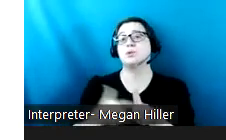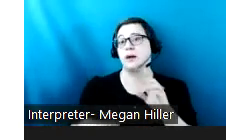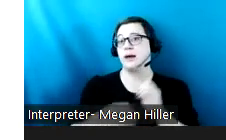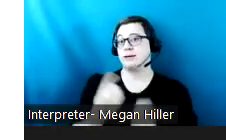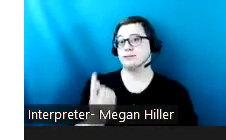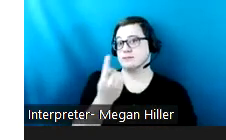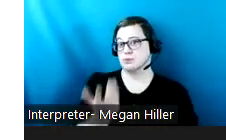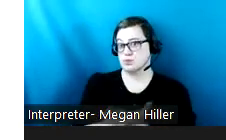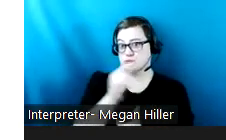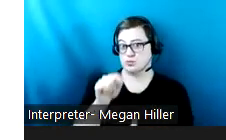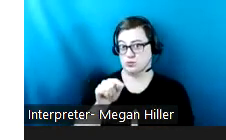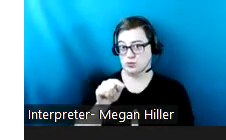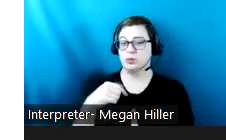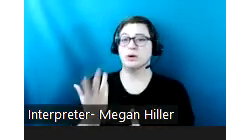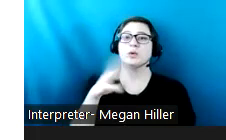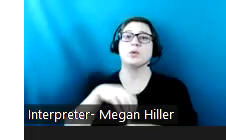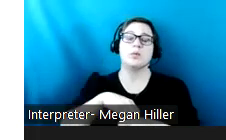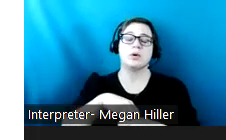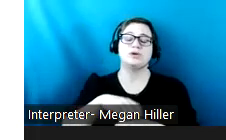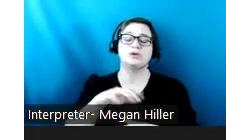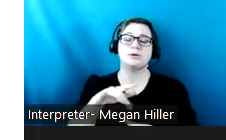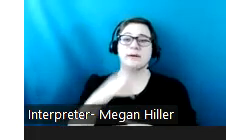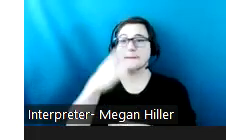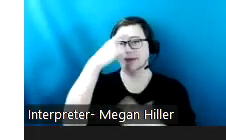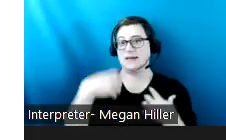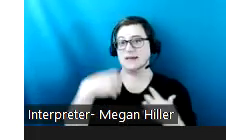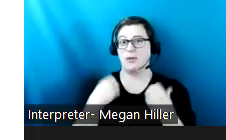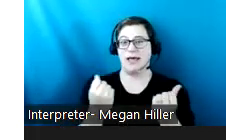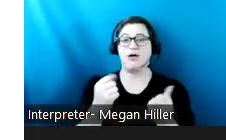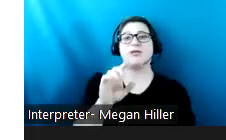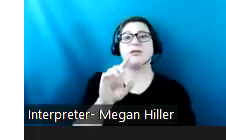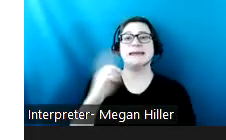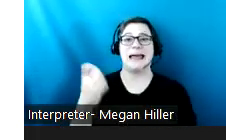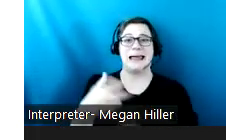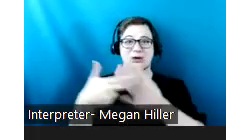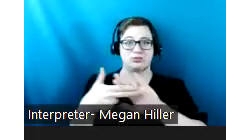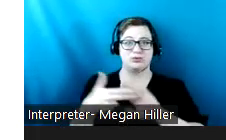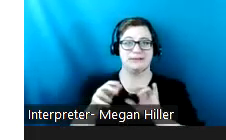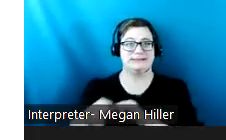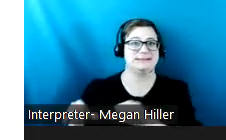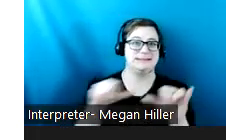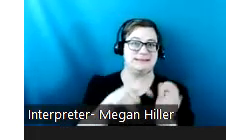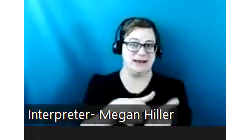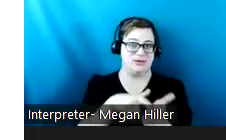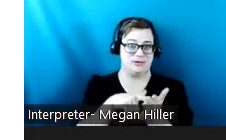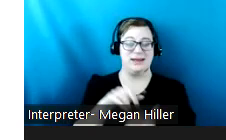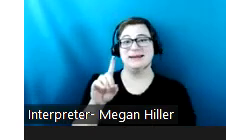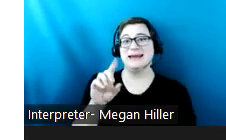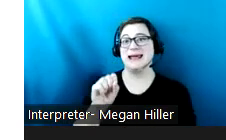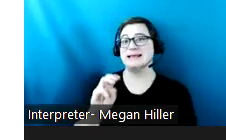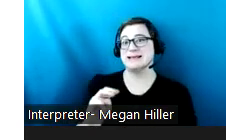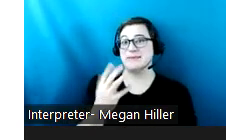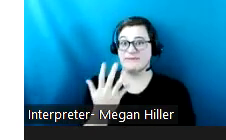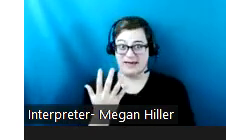this particular chapter is the incorporation of mental health diagnosing standards. You will notice that the DSM-5, or